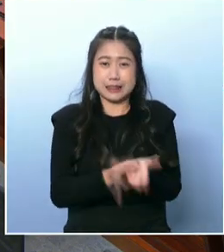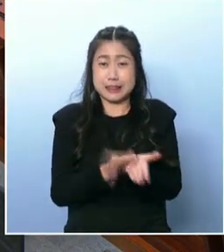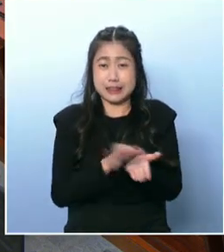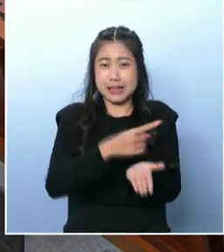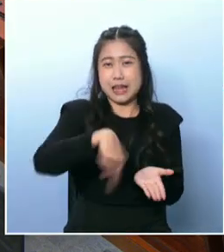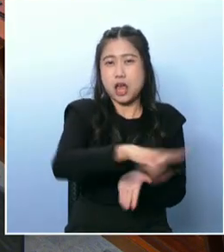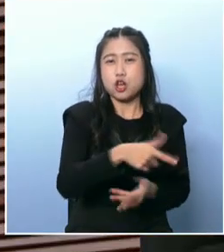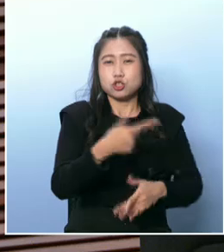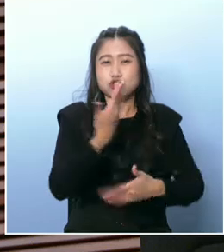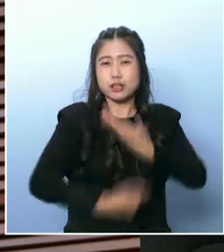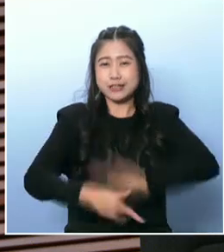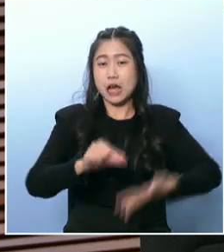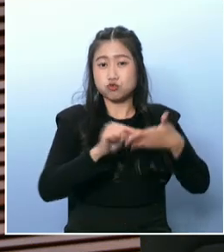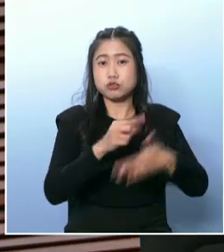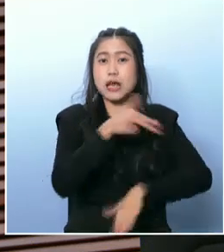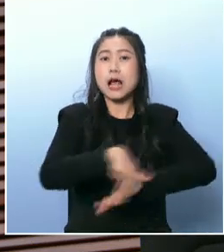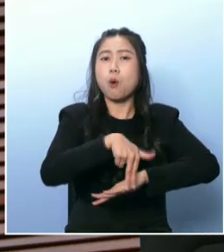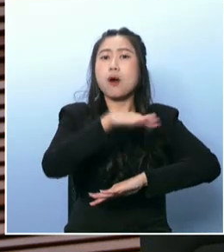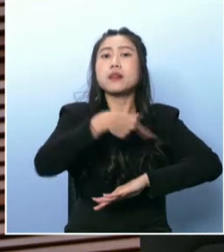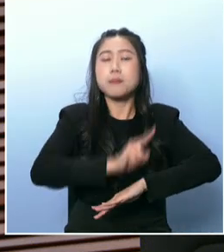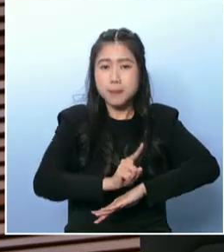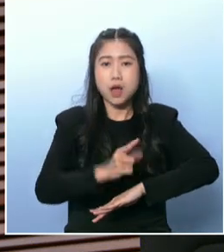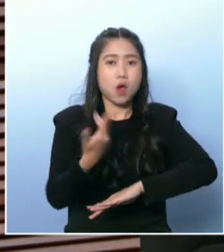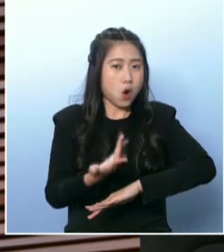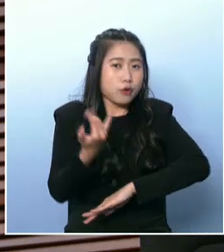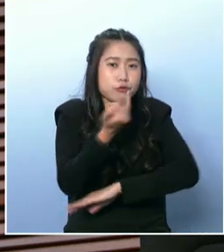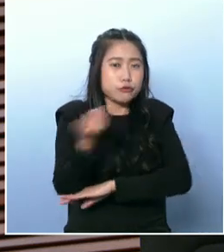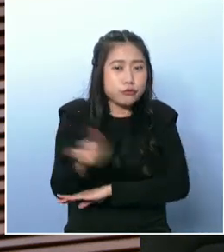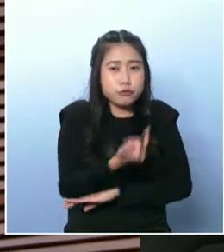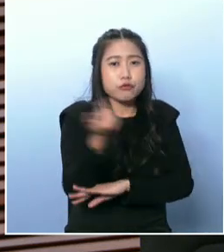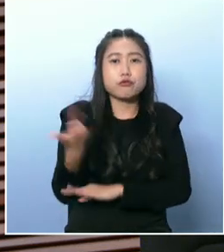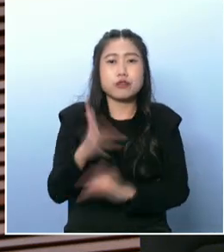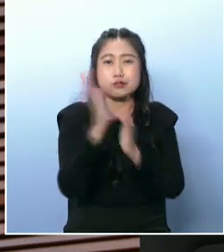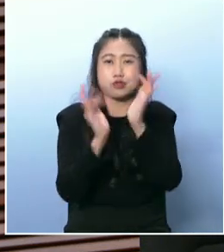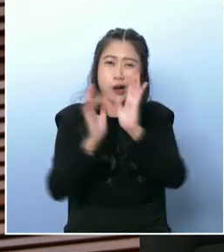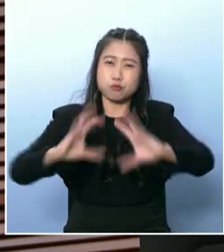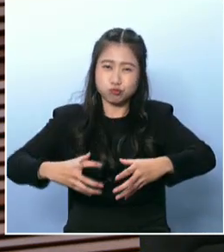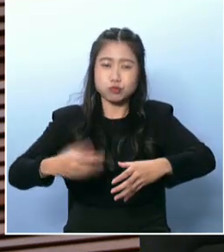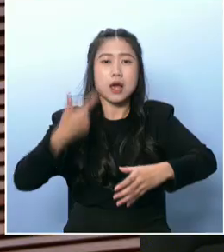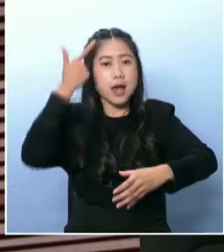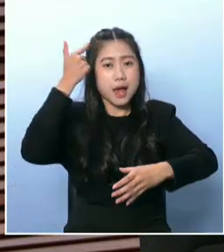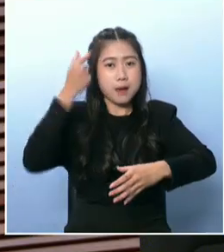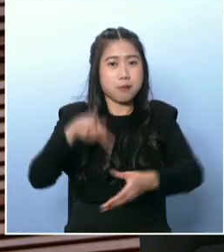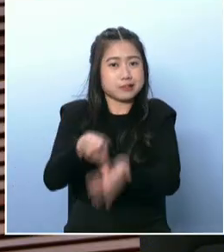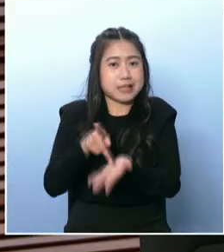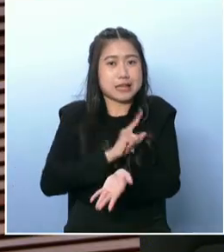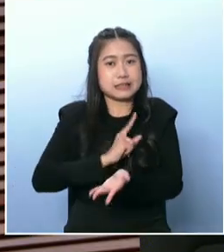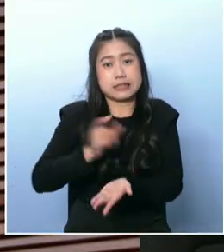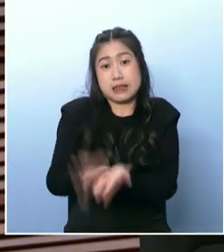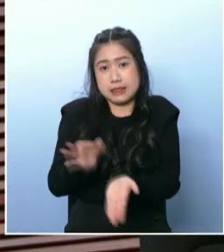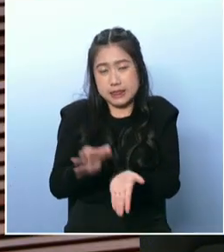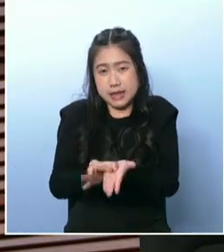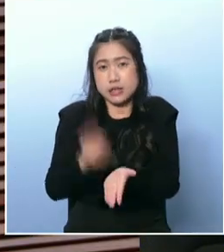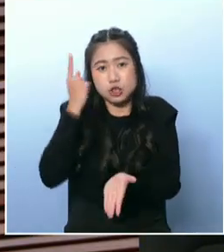the incentive scheme for building RCH in private developments. We want to do that because some of